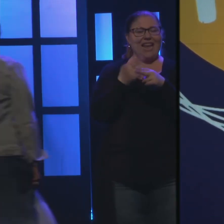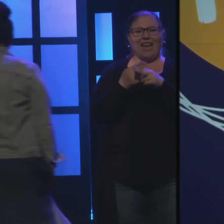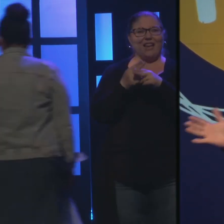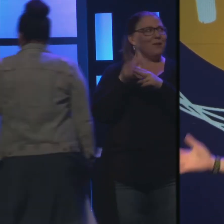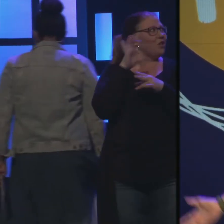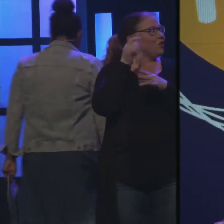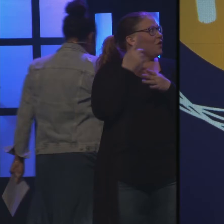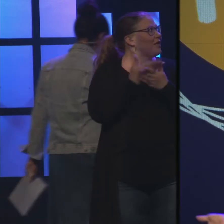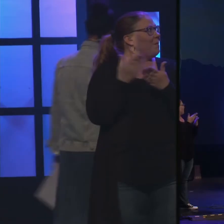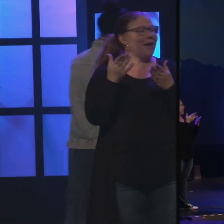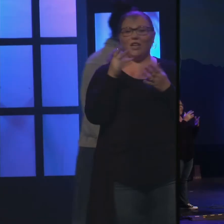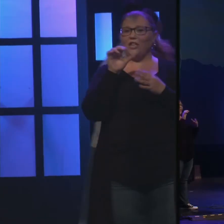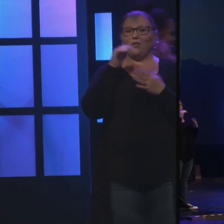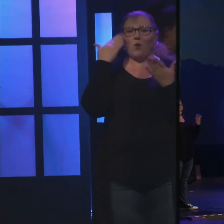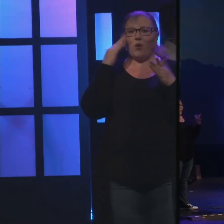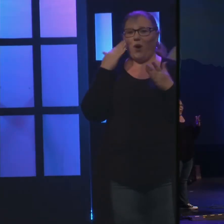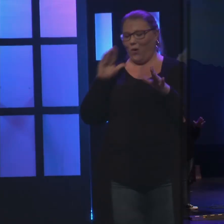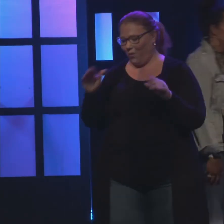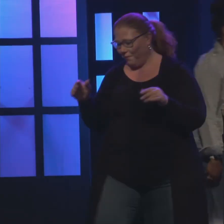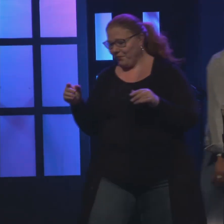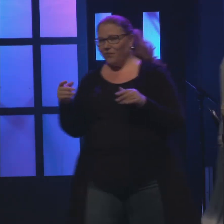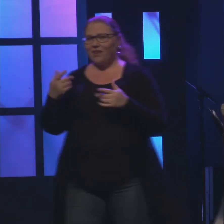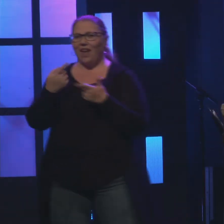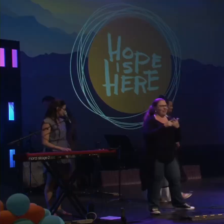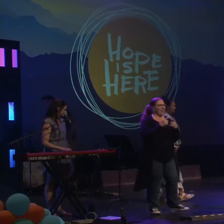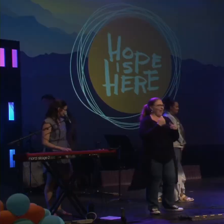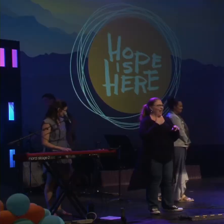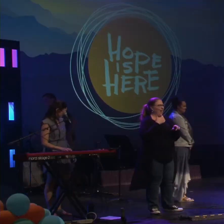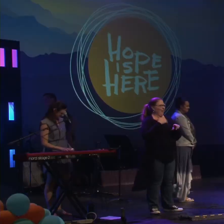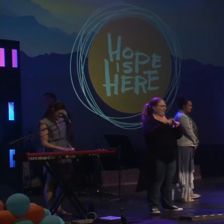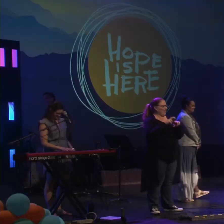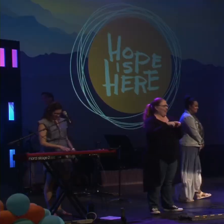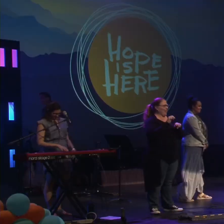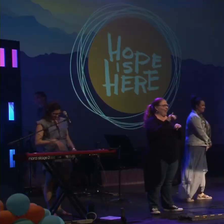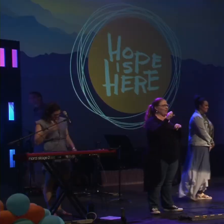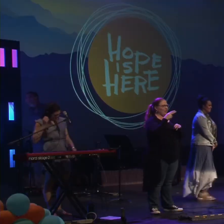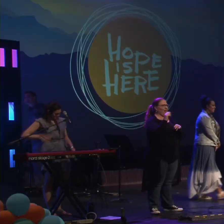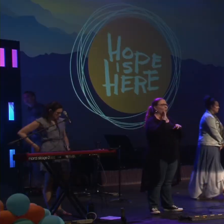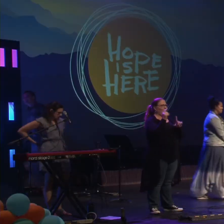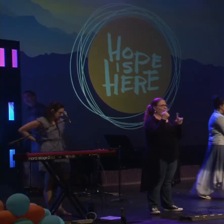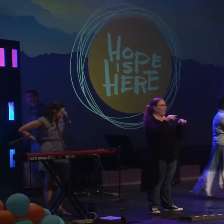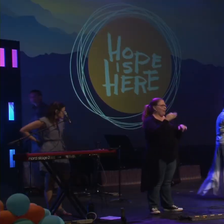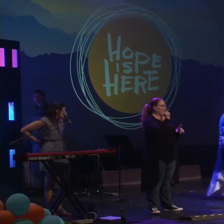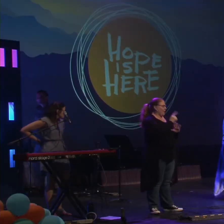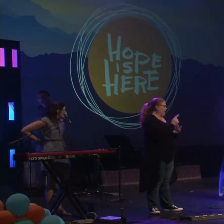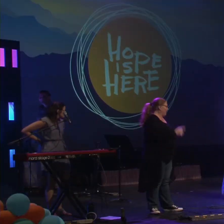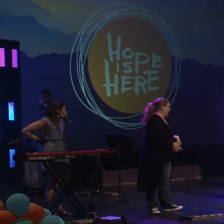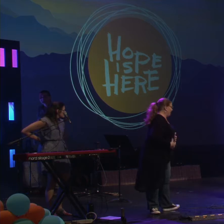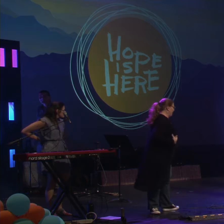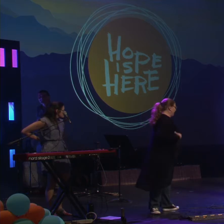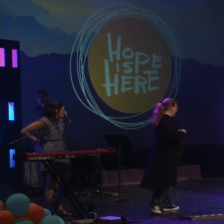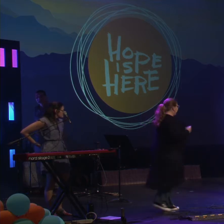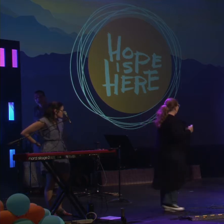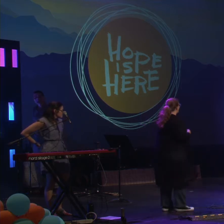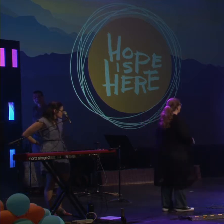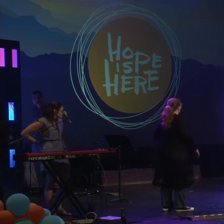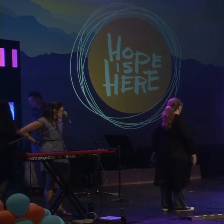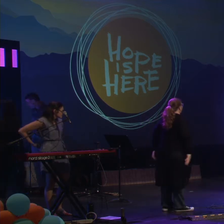look for somebody you don't know, and then have a seat. Naisha will be back in just a minute. I love it.